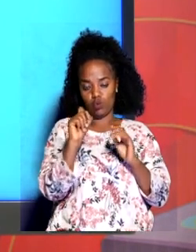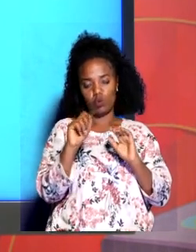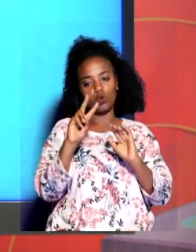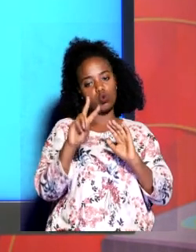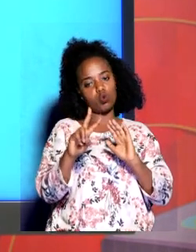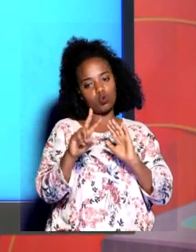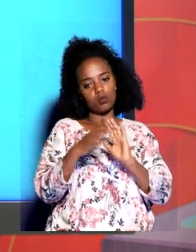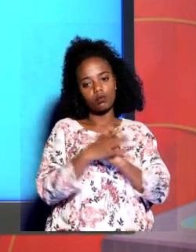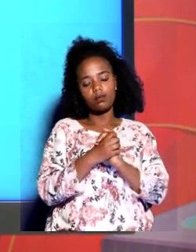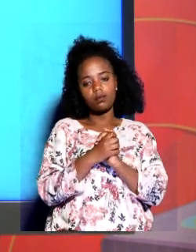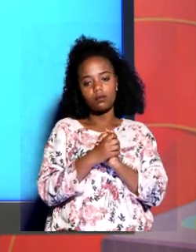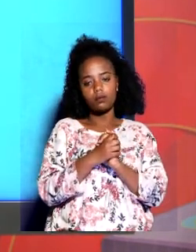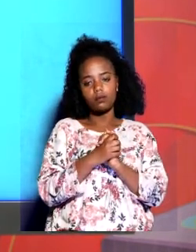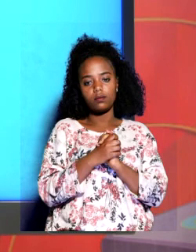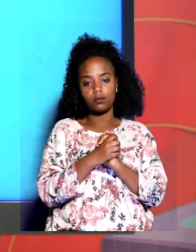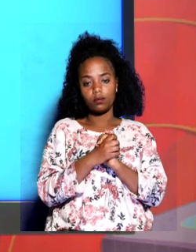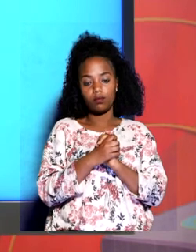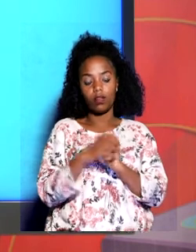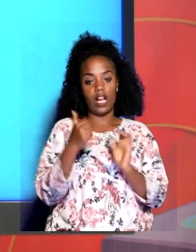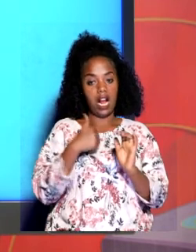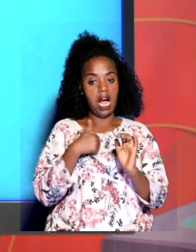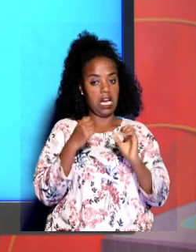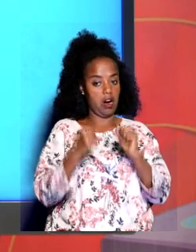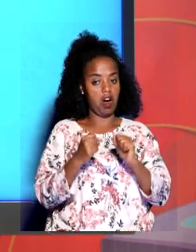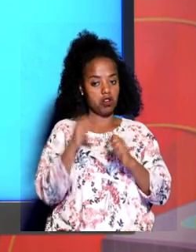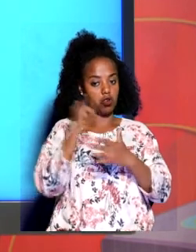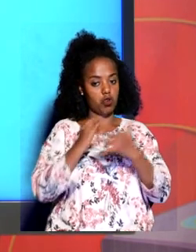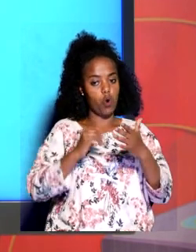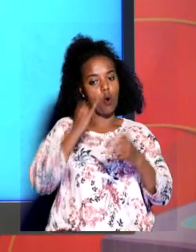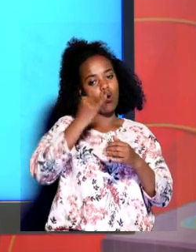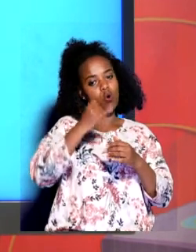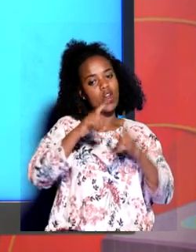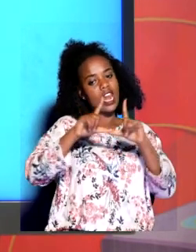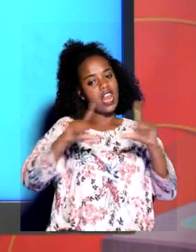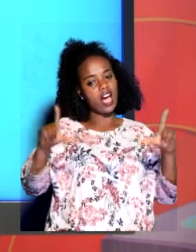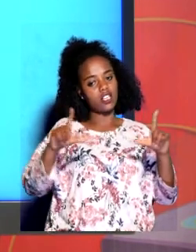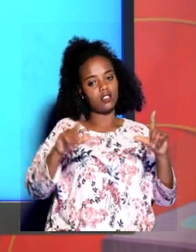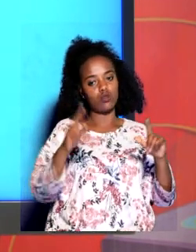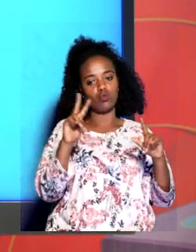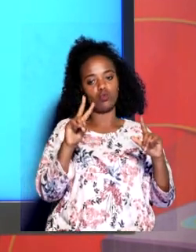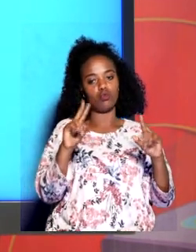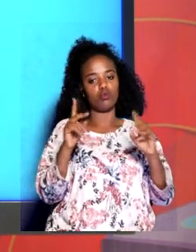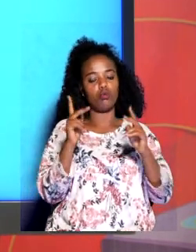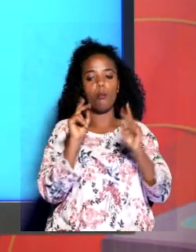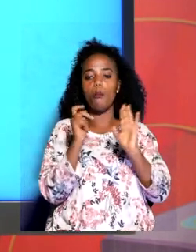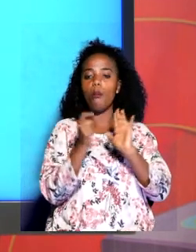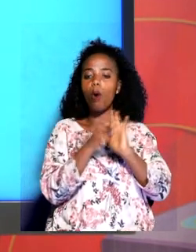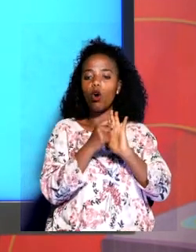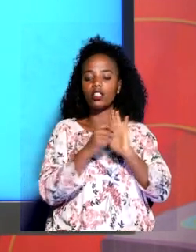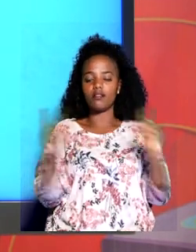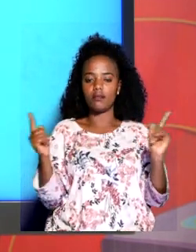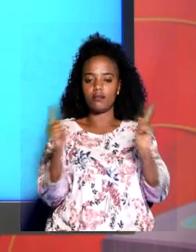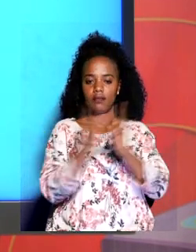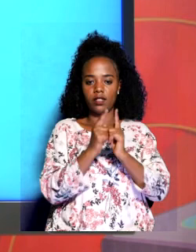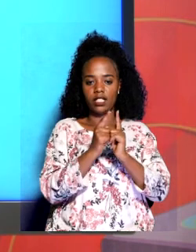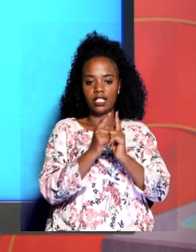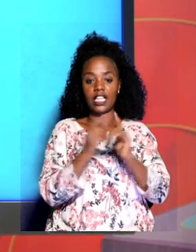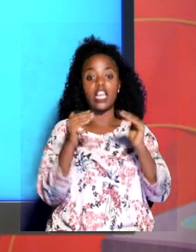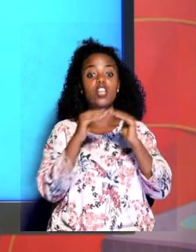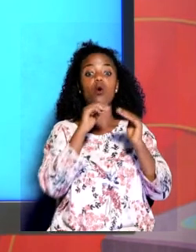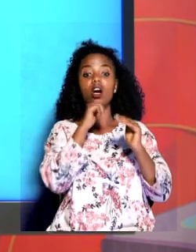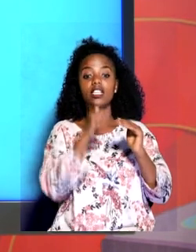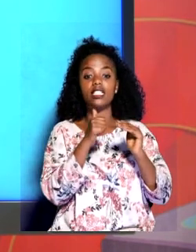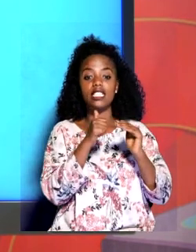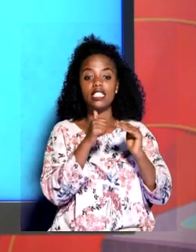this point. So I can draw a line passing through these two points. Since this is inequality, it